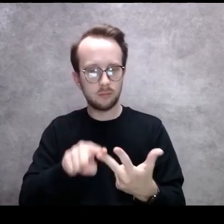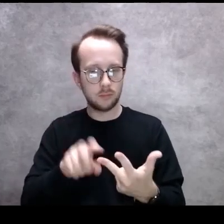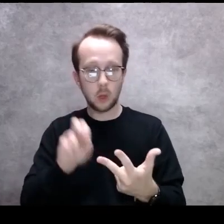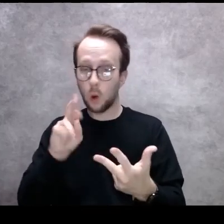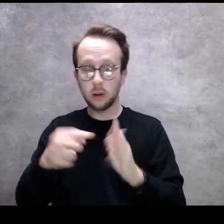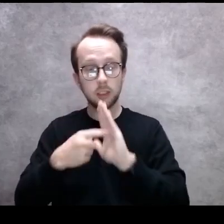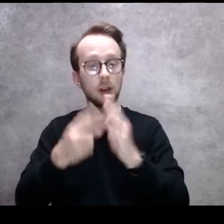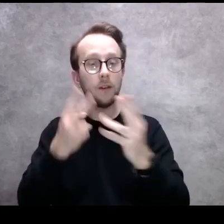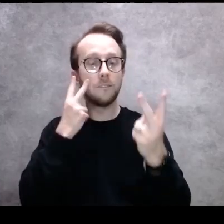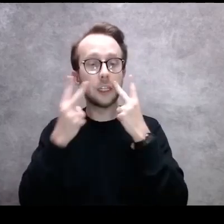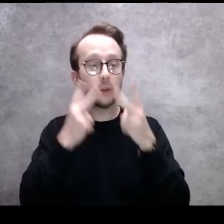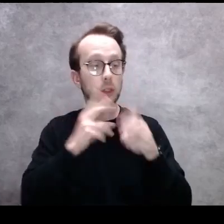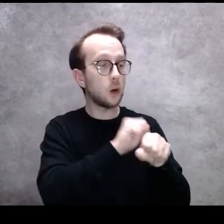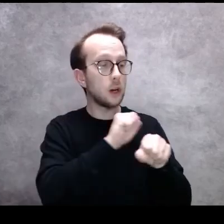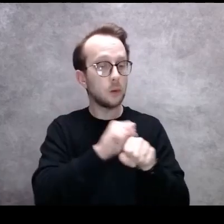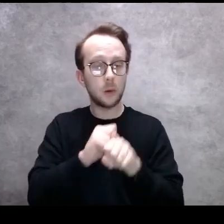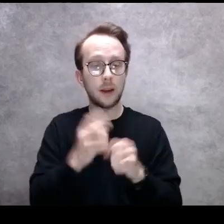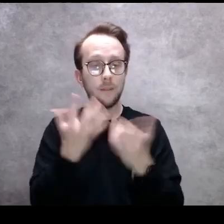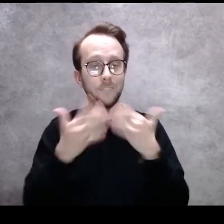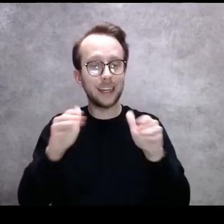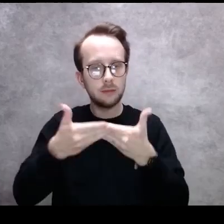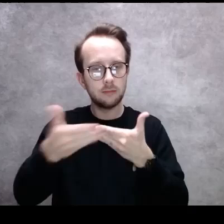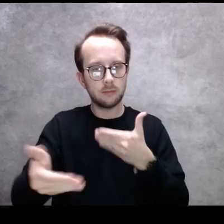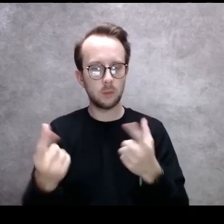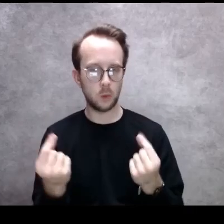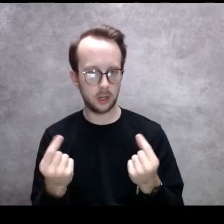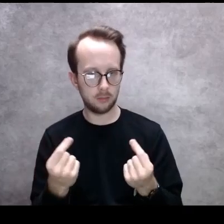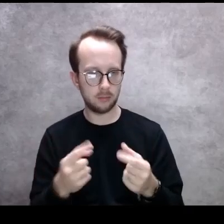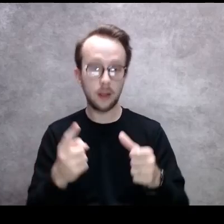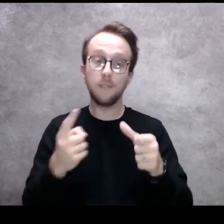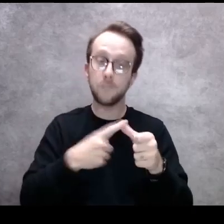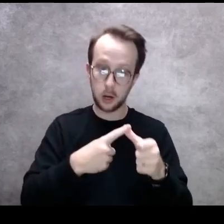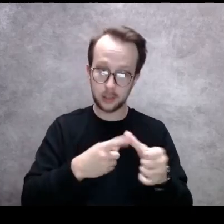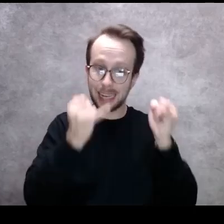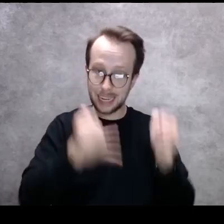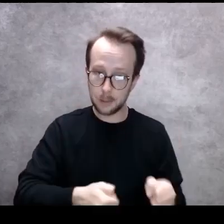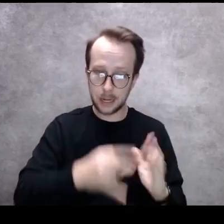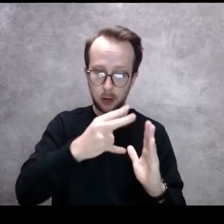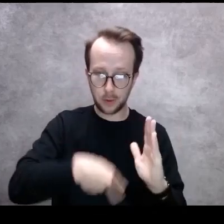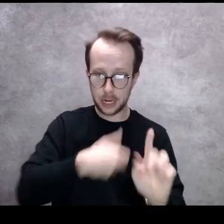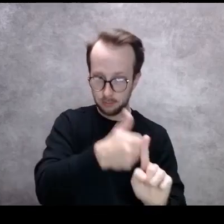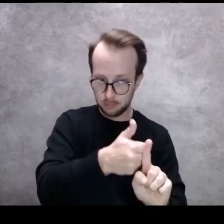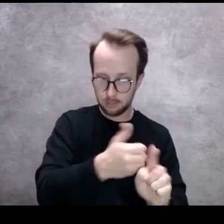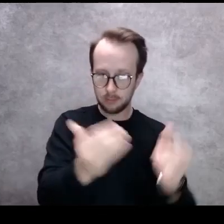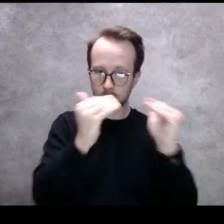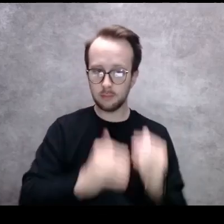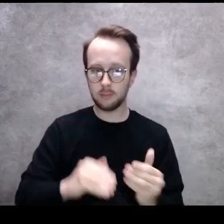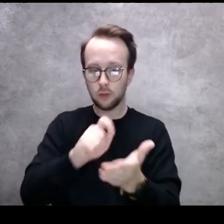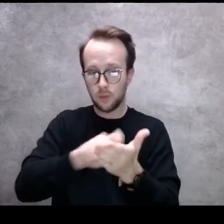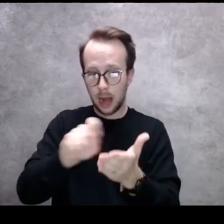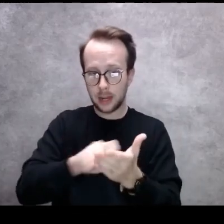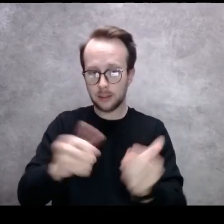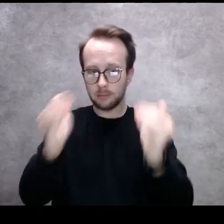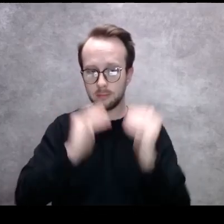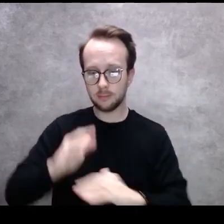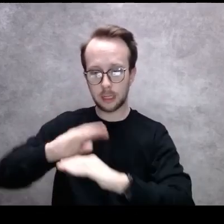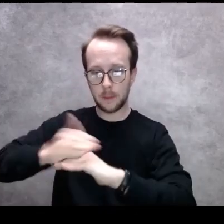what to do after work is complete, such as first independent reading, then journal writing, then